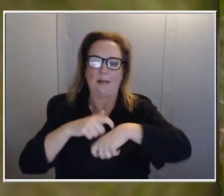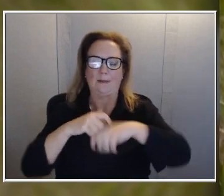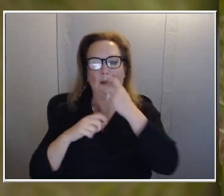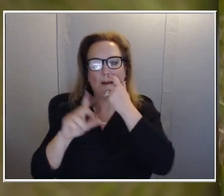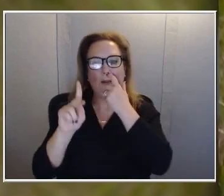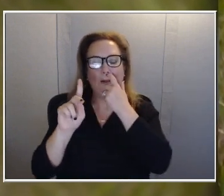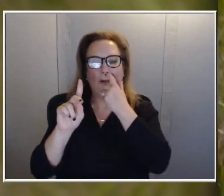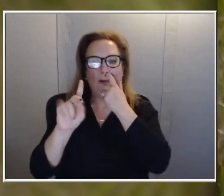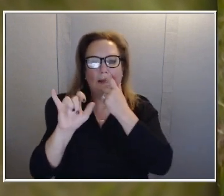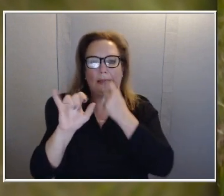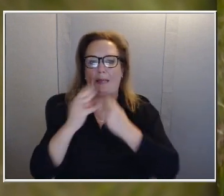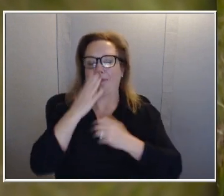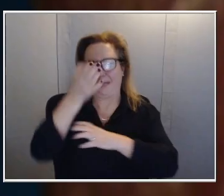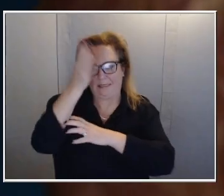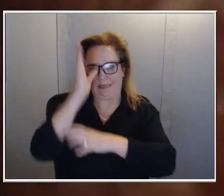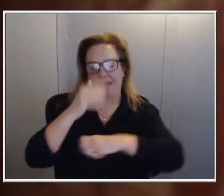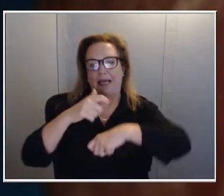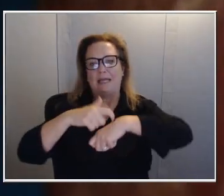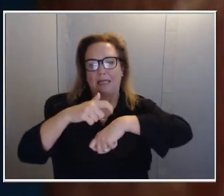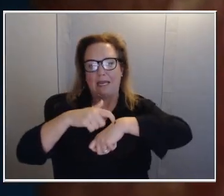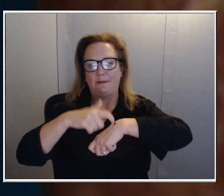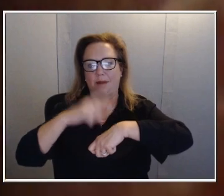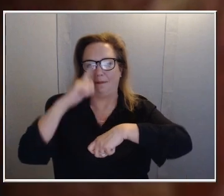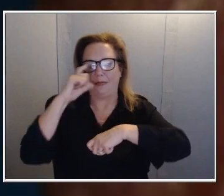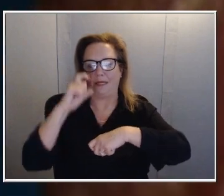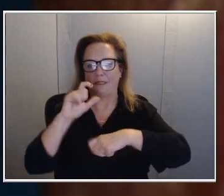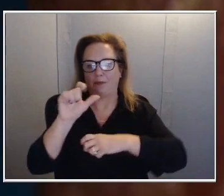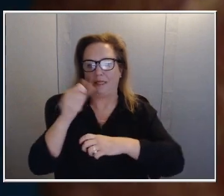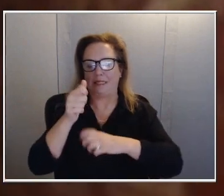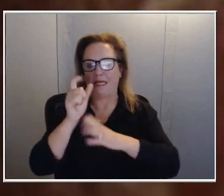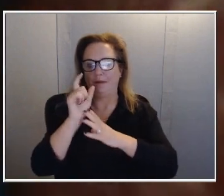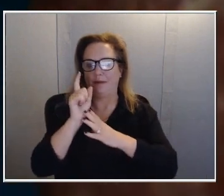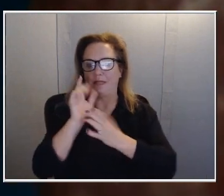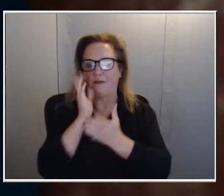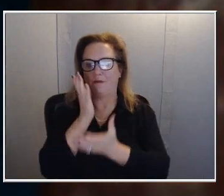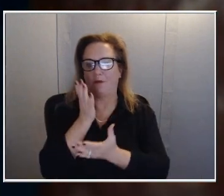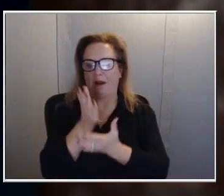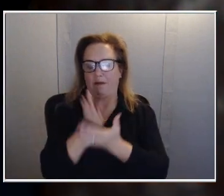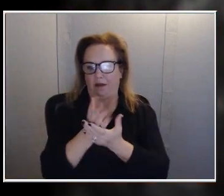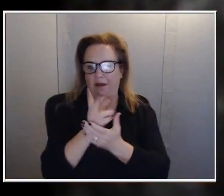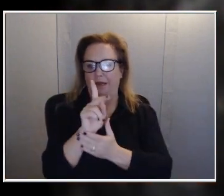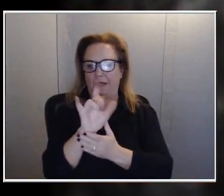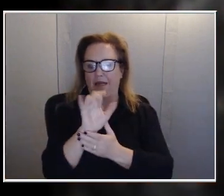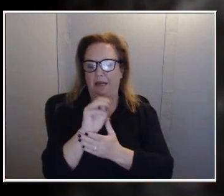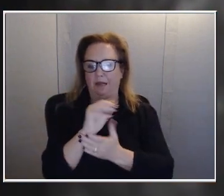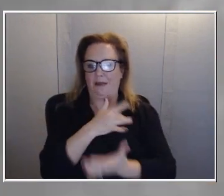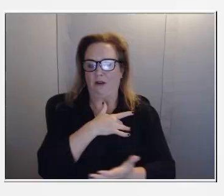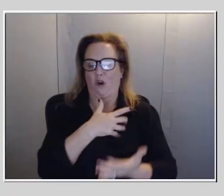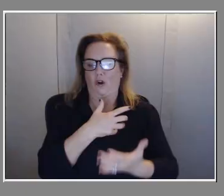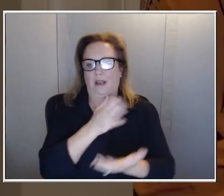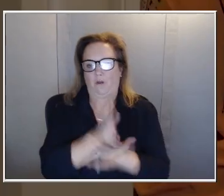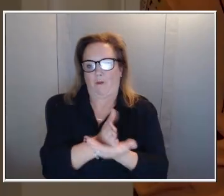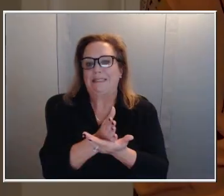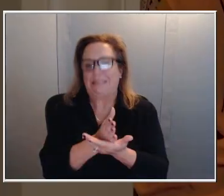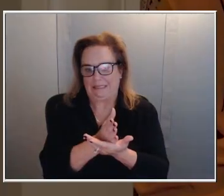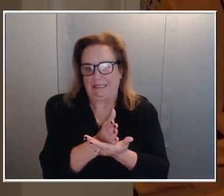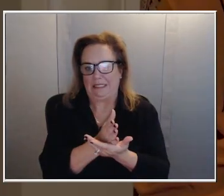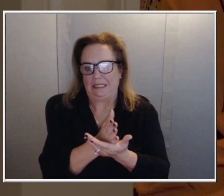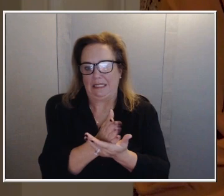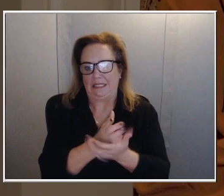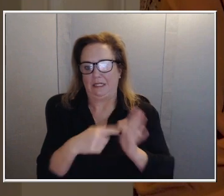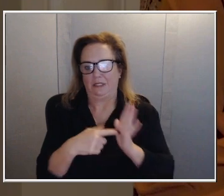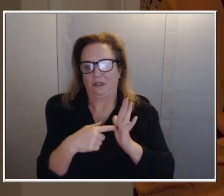thanks God they did have time, because within 10 minutes of their arrival, Kim went into cardiac arrest. She was showing me